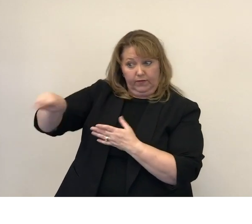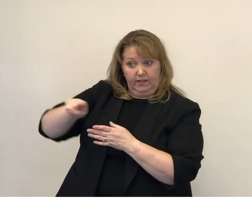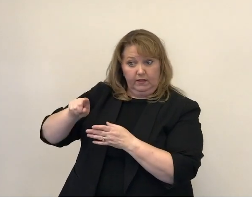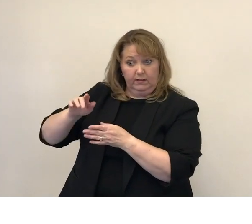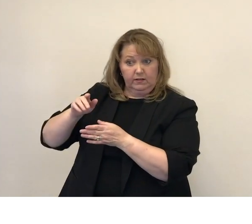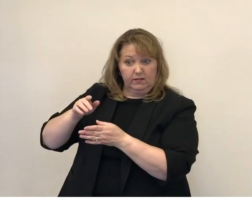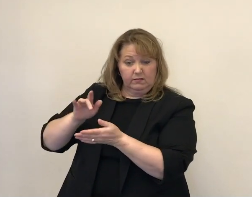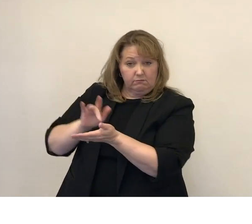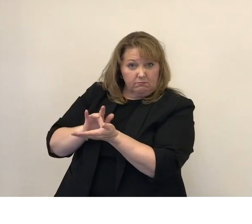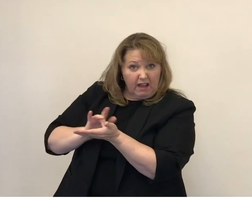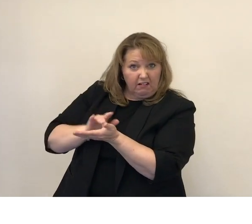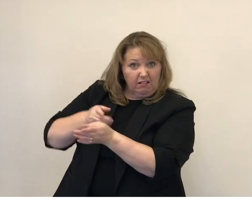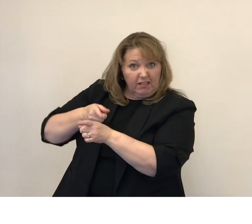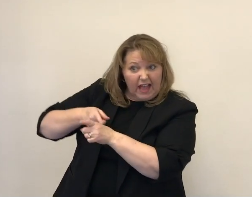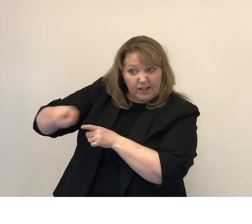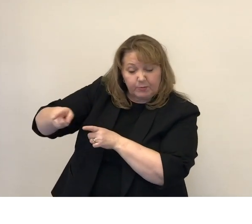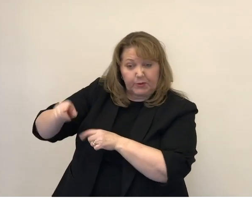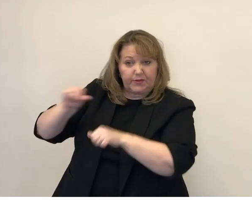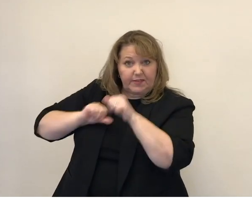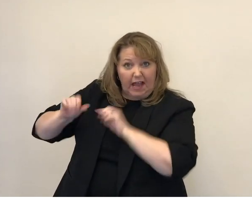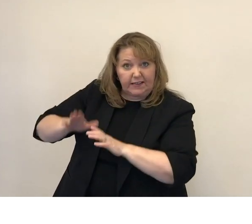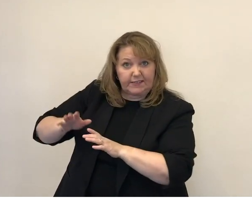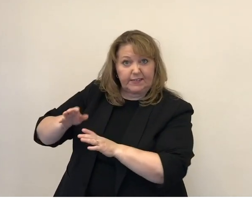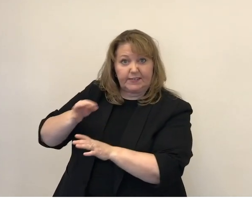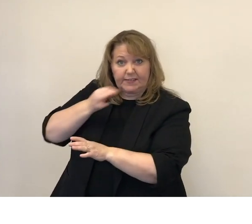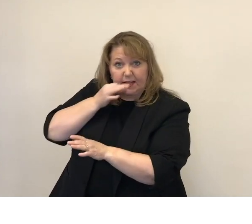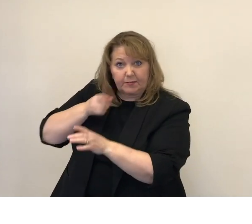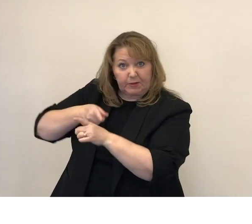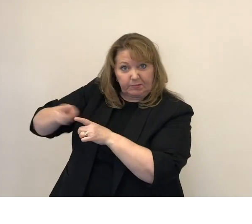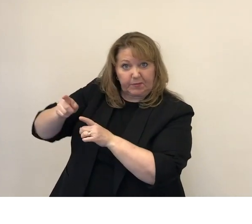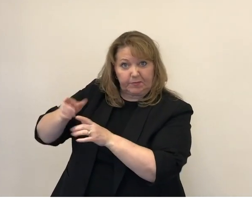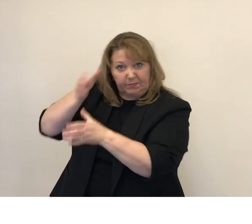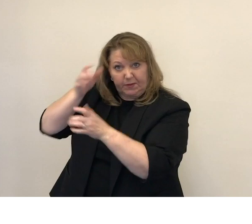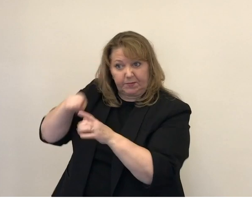medical experts, by our scientists. I'm also studying